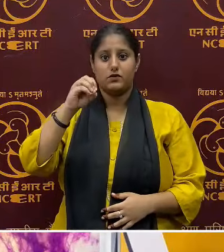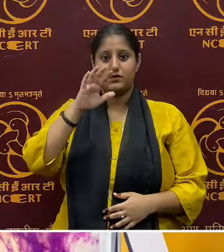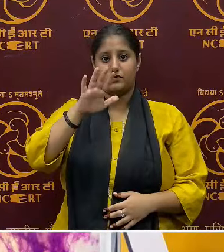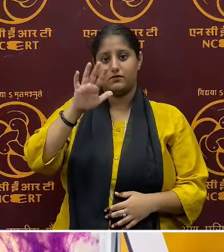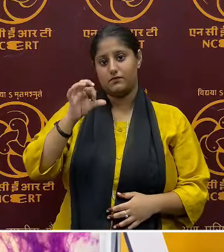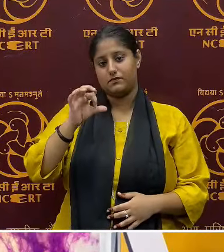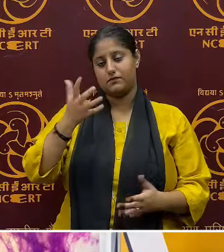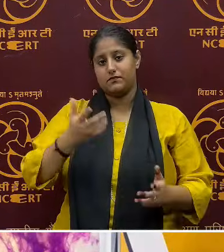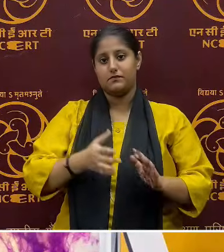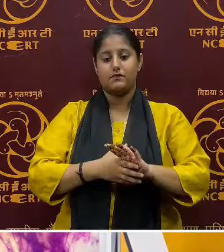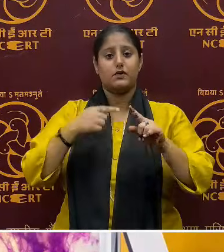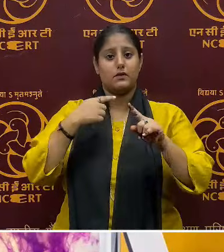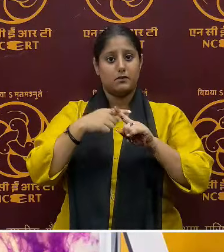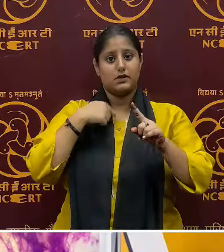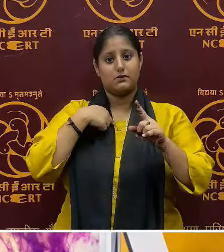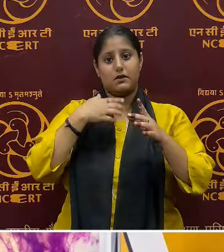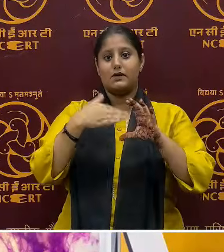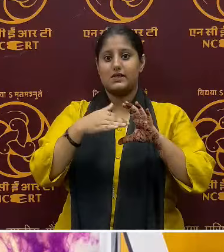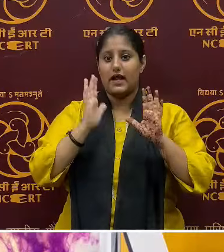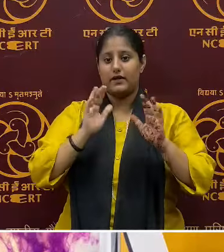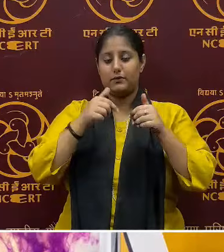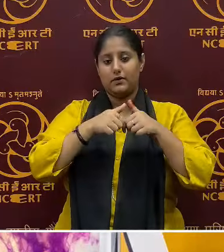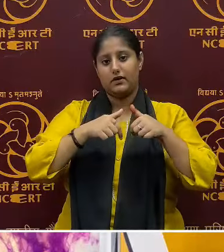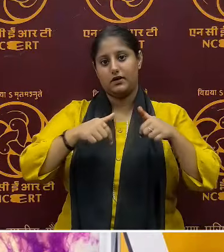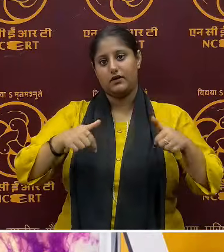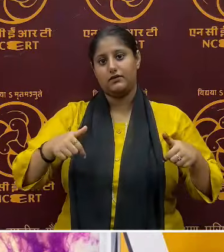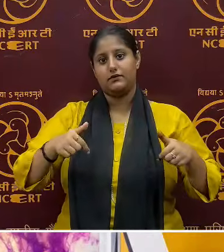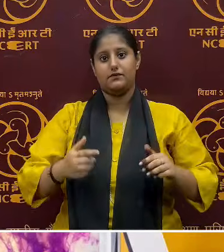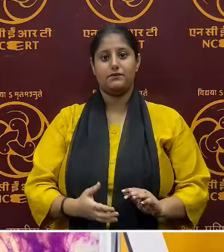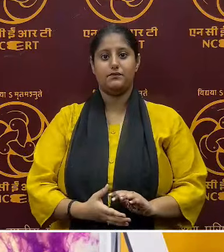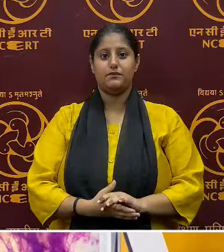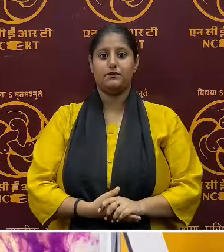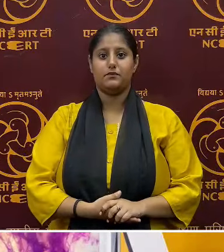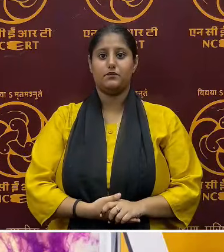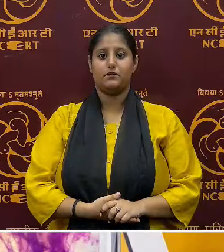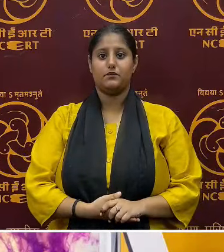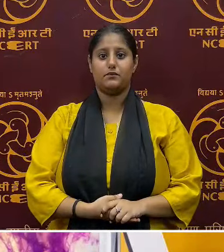8800440559. We also have a dedicated email ID for you, that is